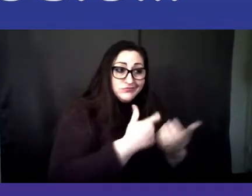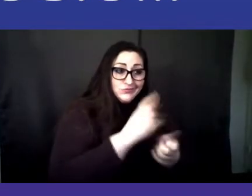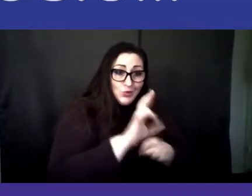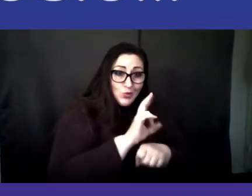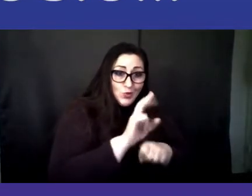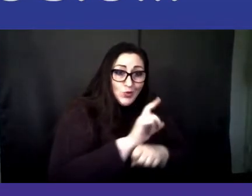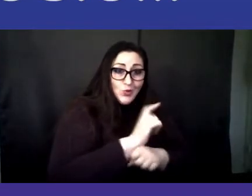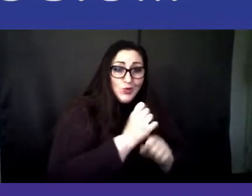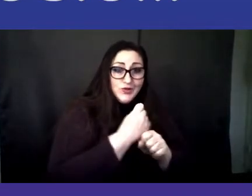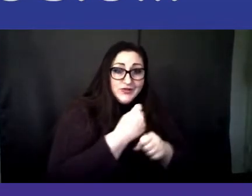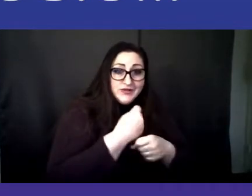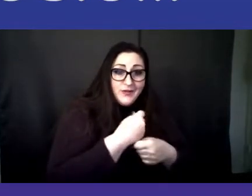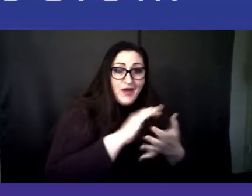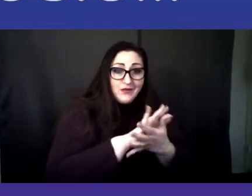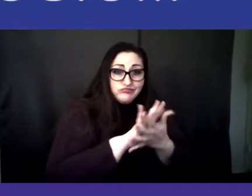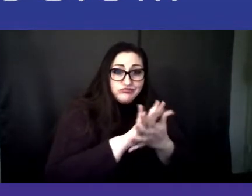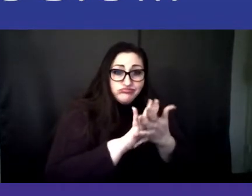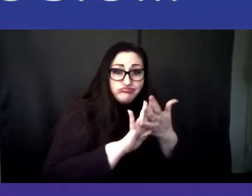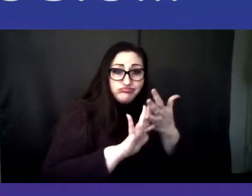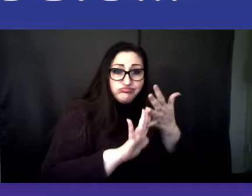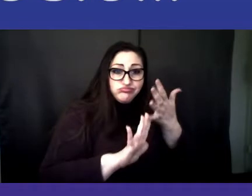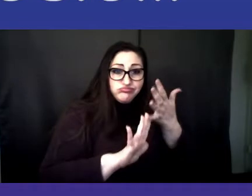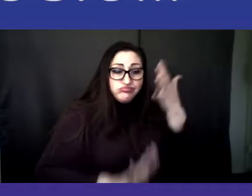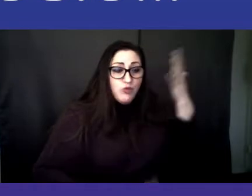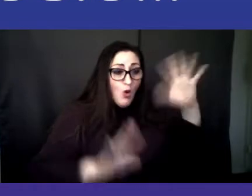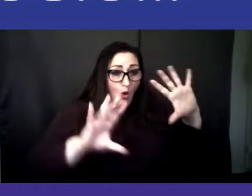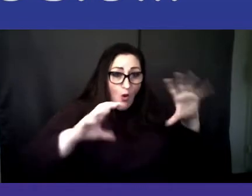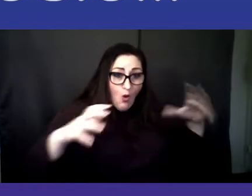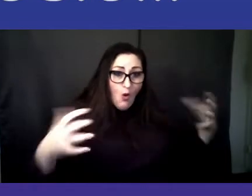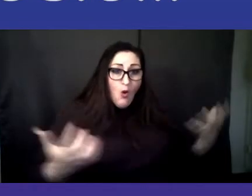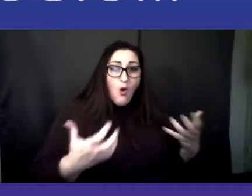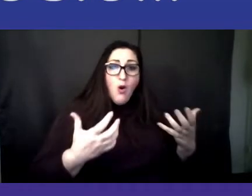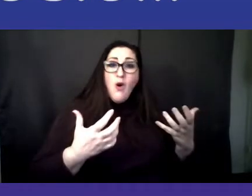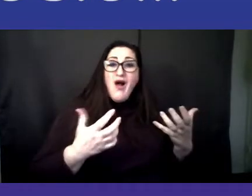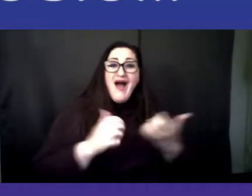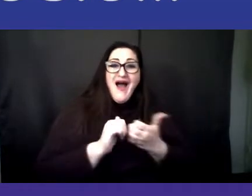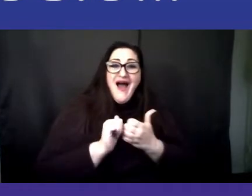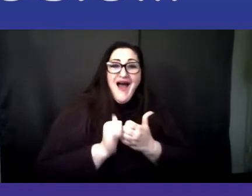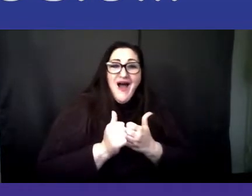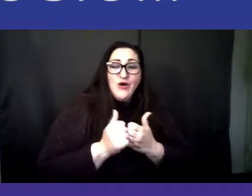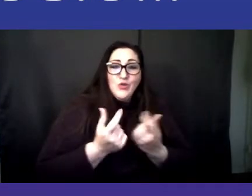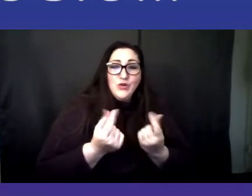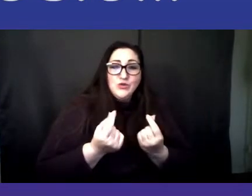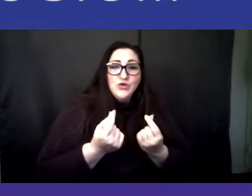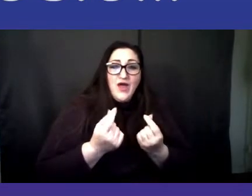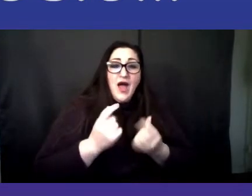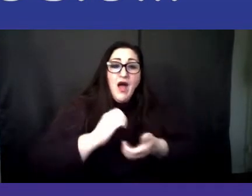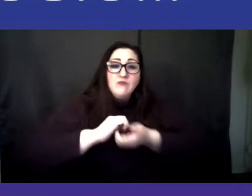occurring in collaboration with the earth and with each other,